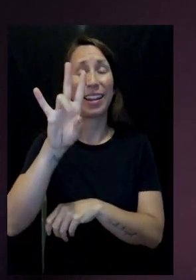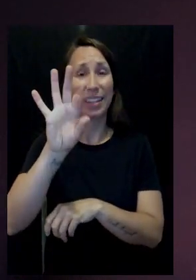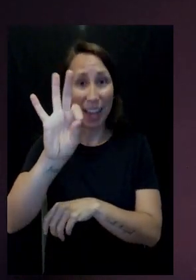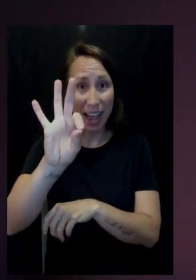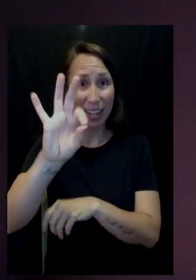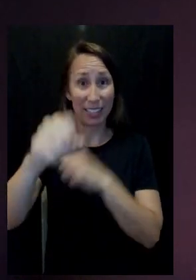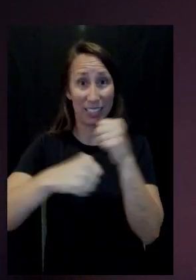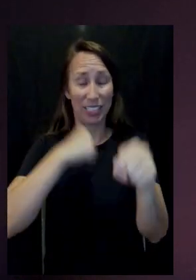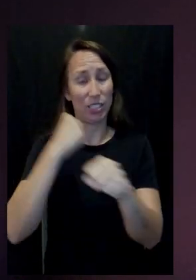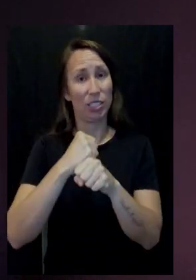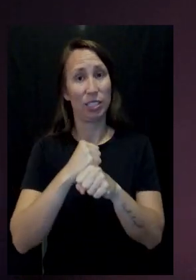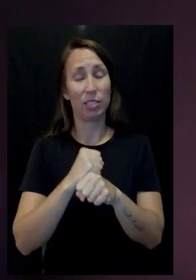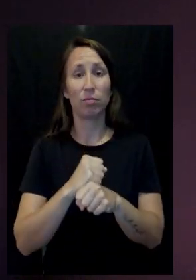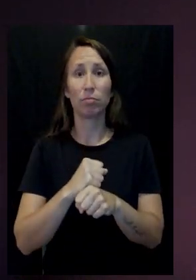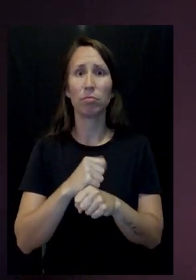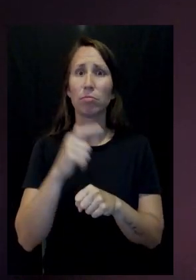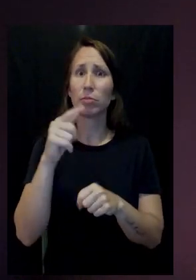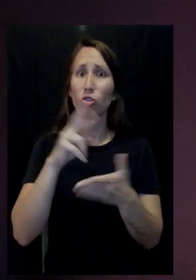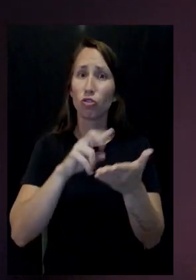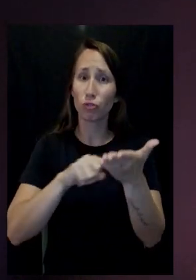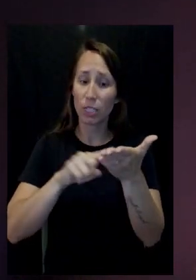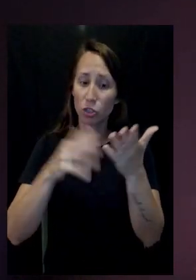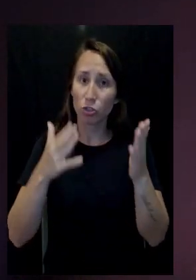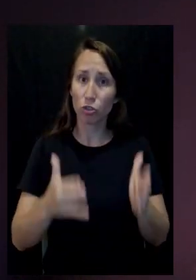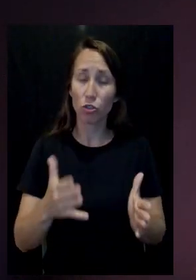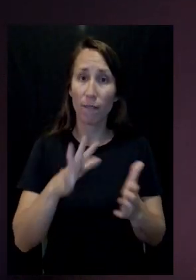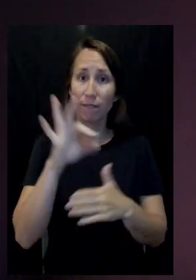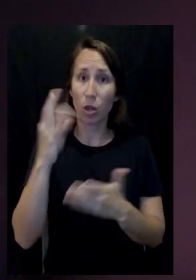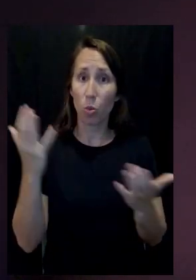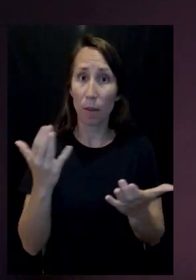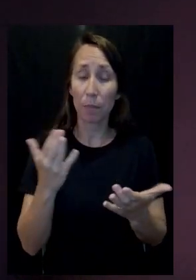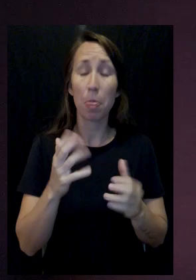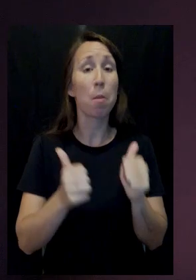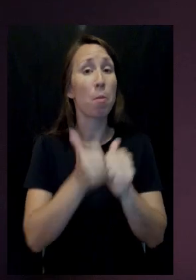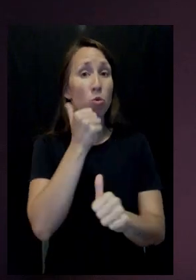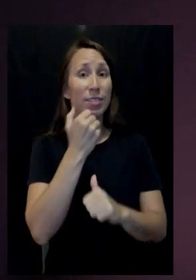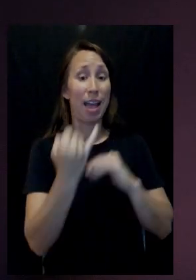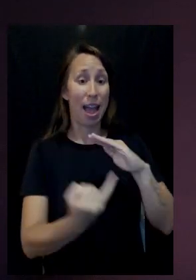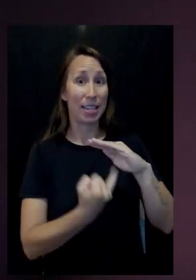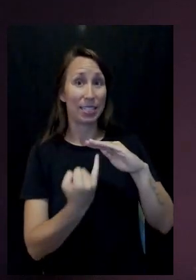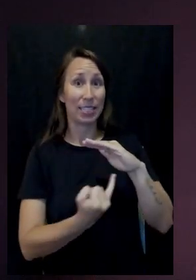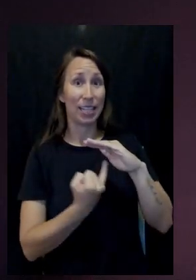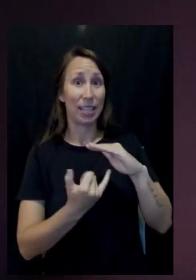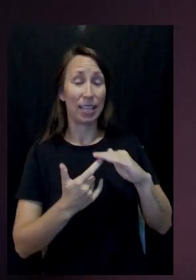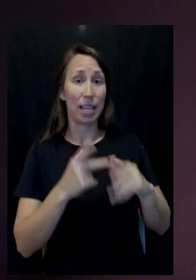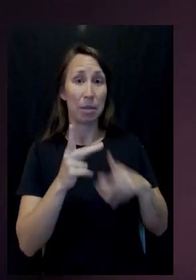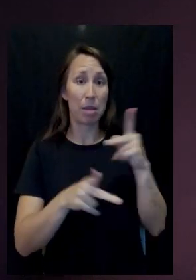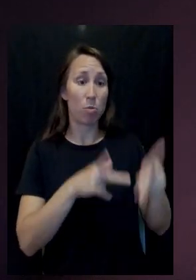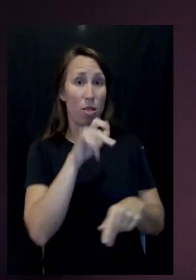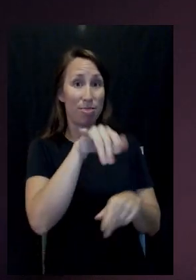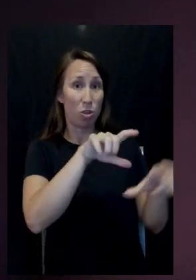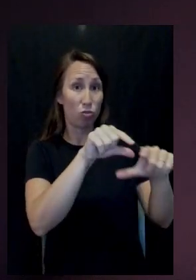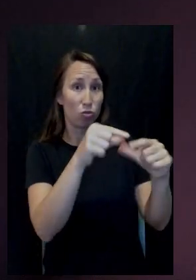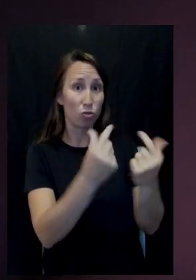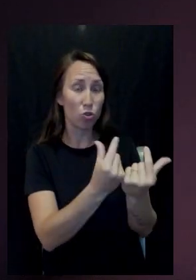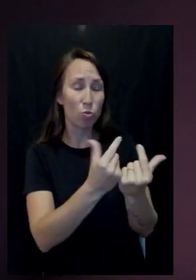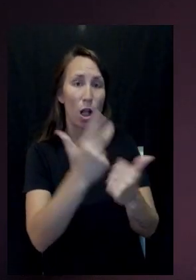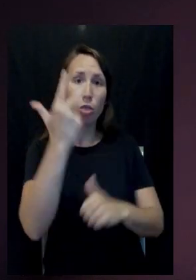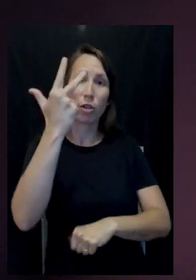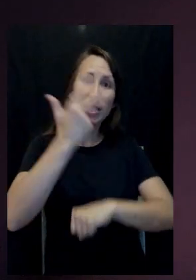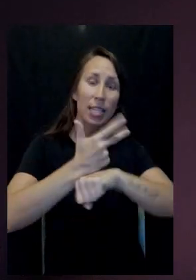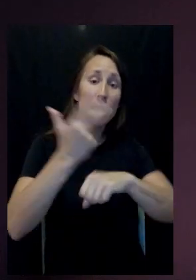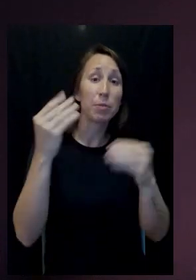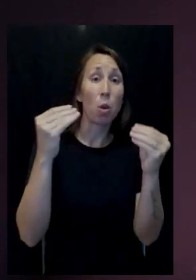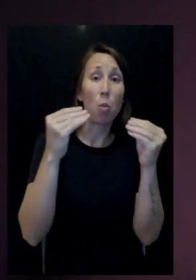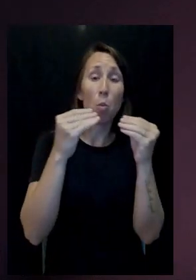this social science study. It said this: the most isolated people in that group were 3 times more likely